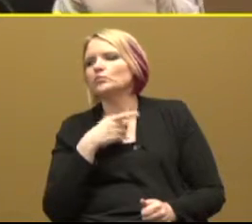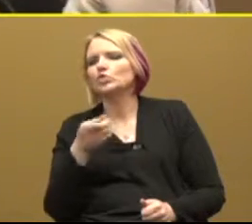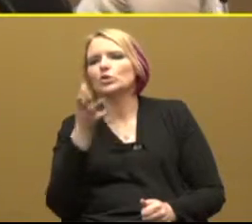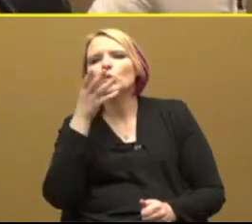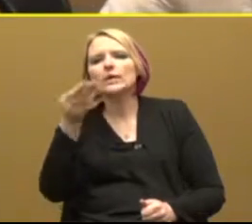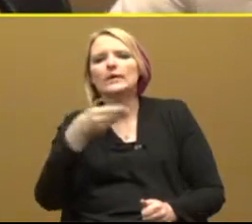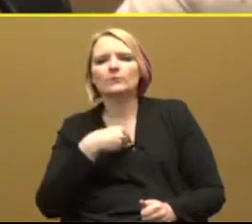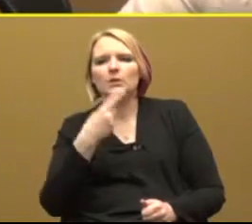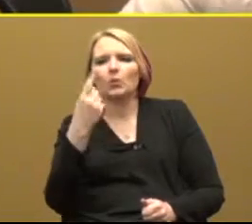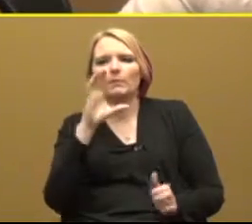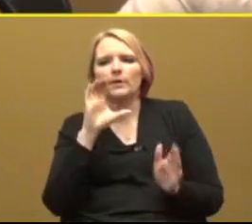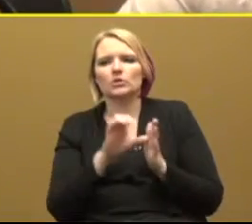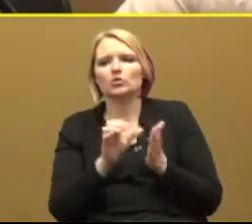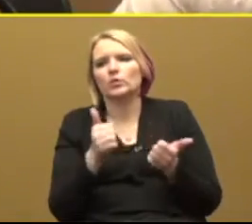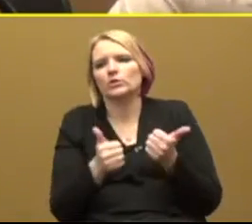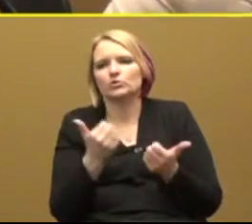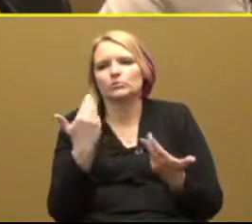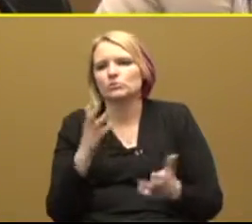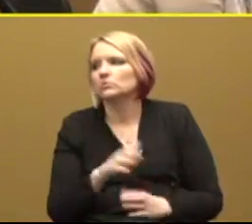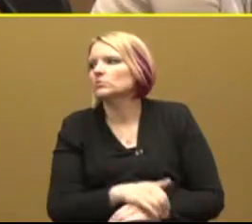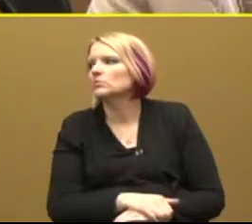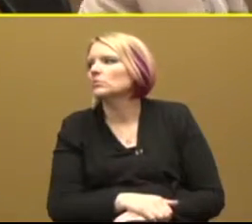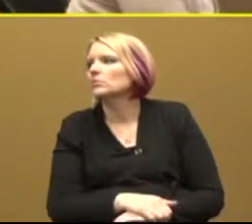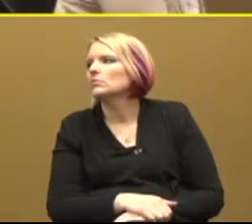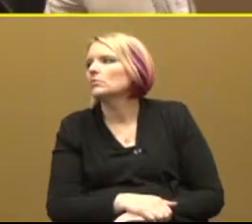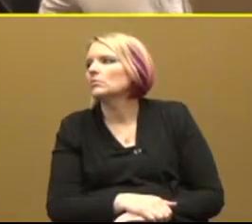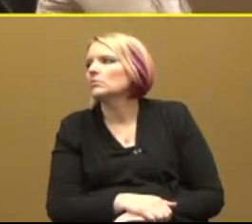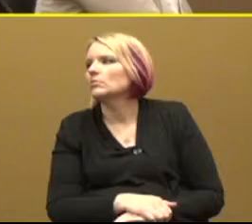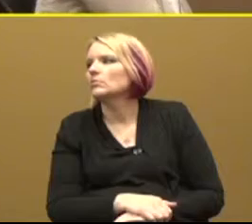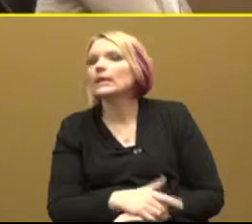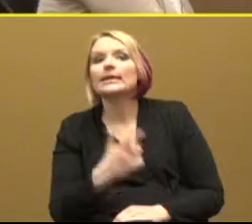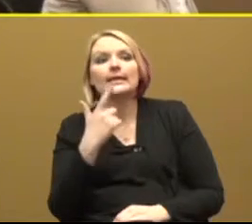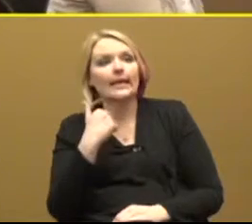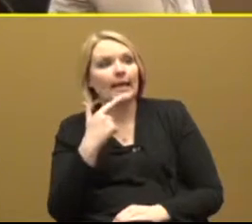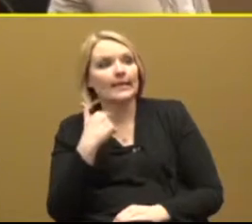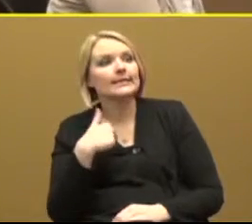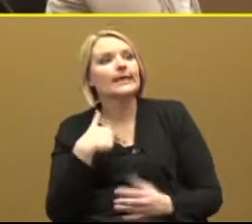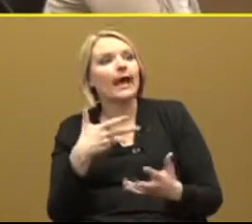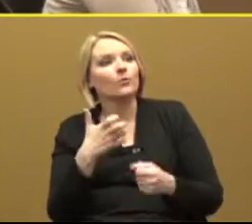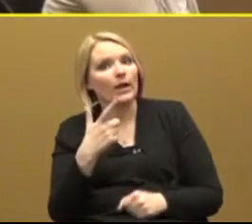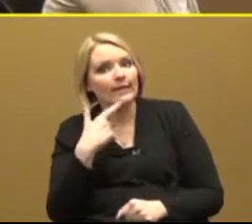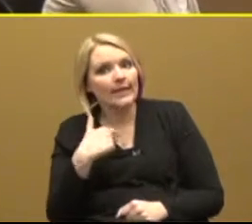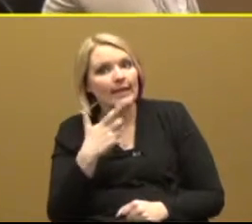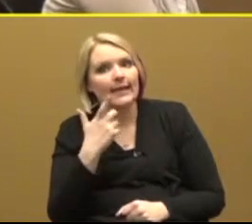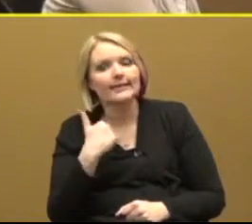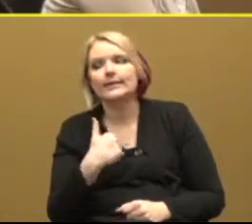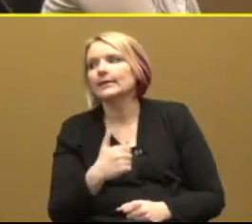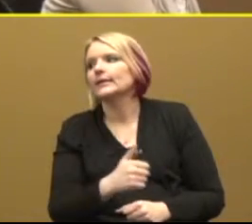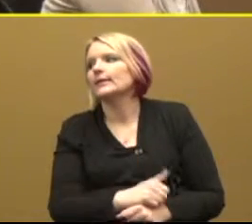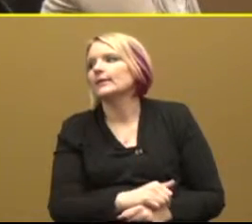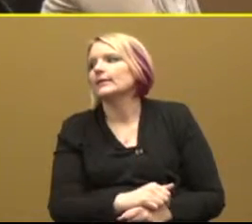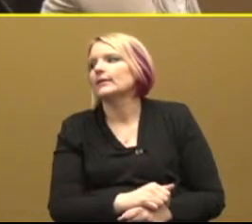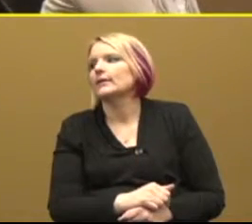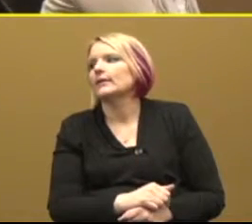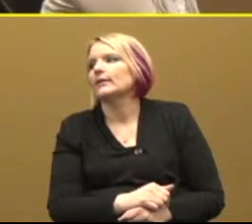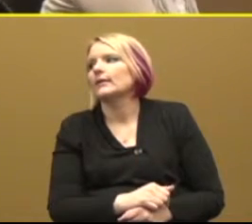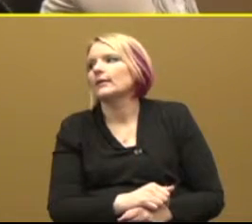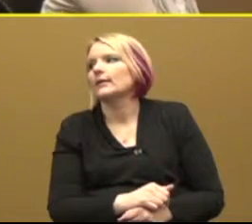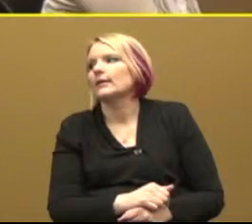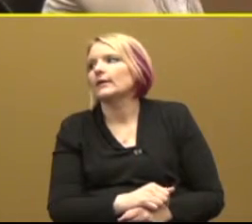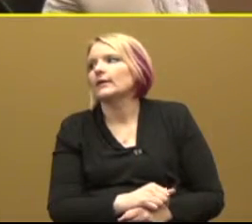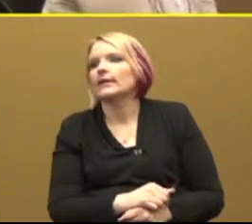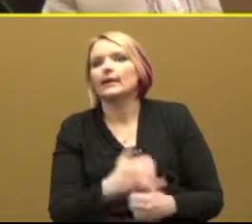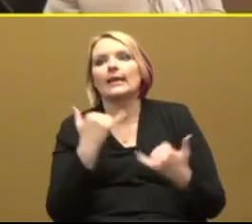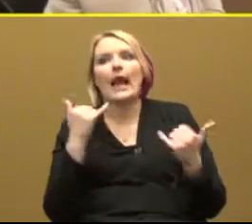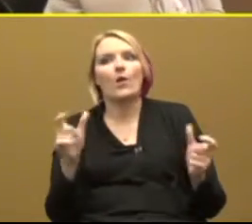So you can choose which one you want. Oh, candy, I want candy. So I'm now